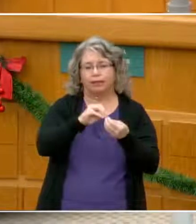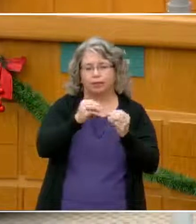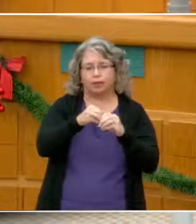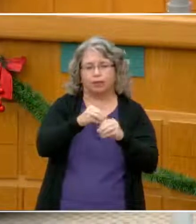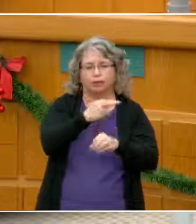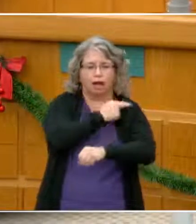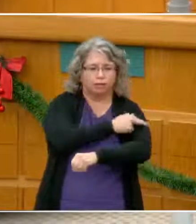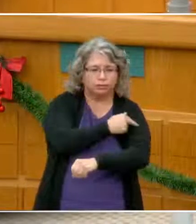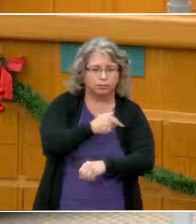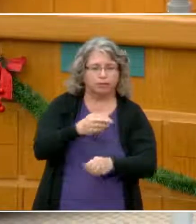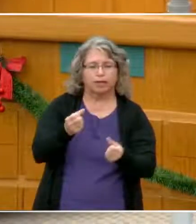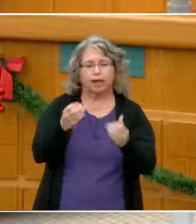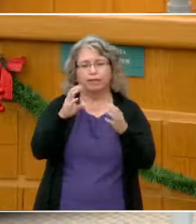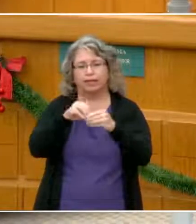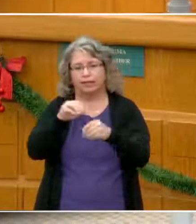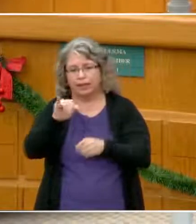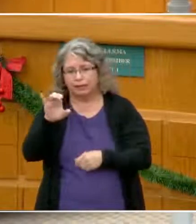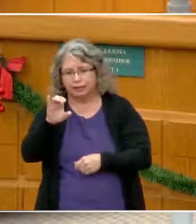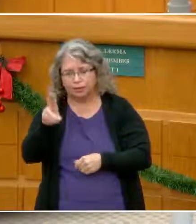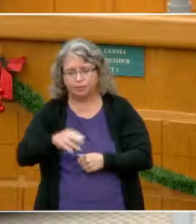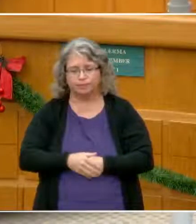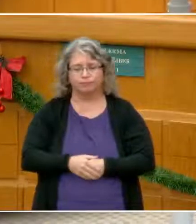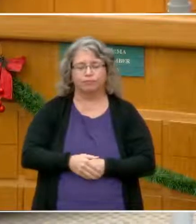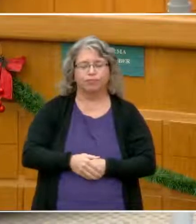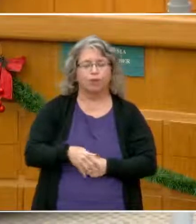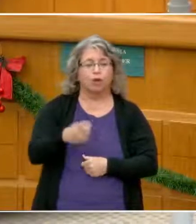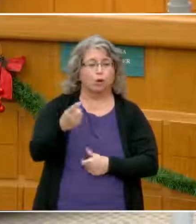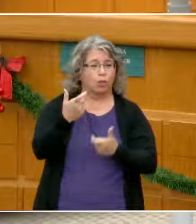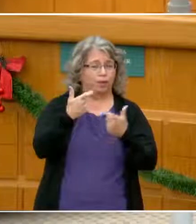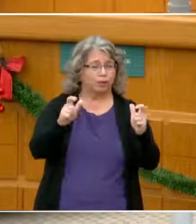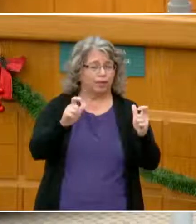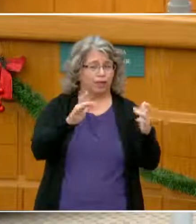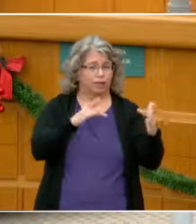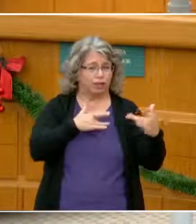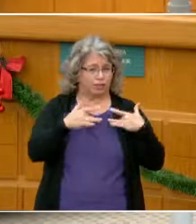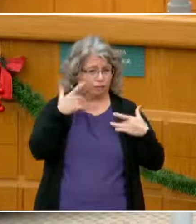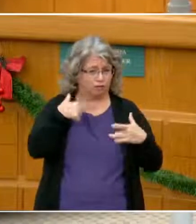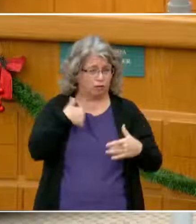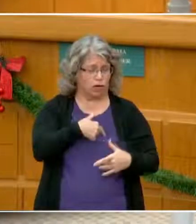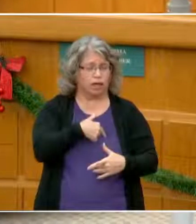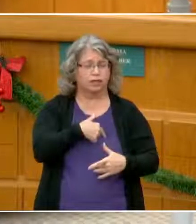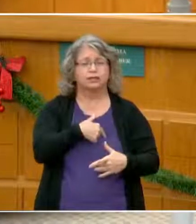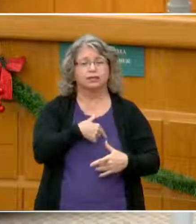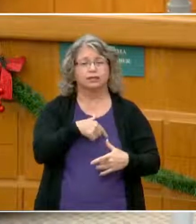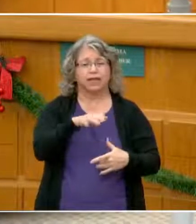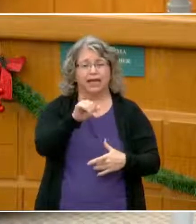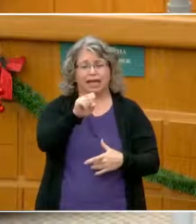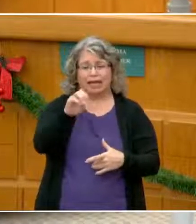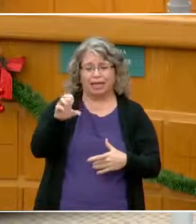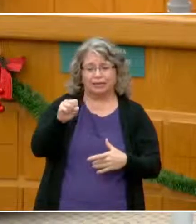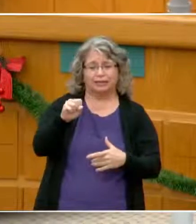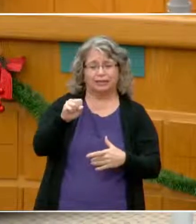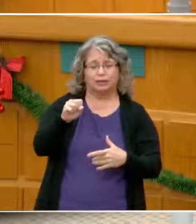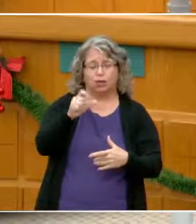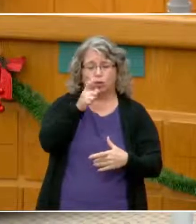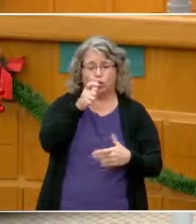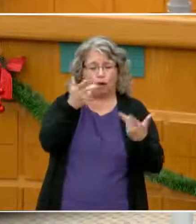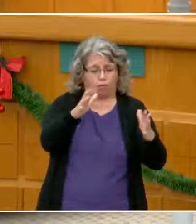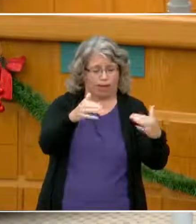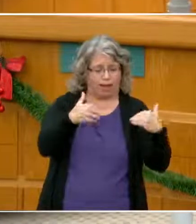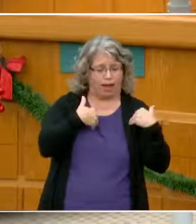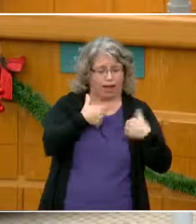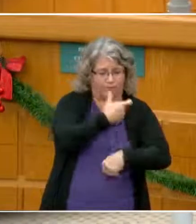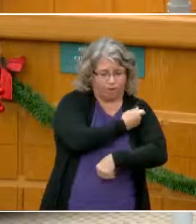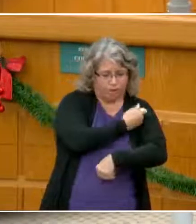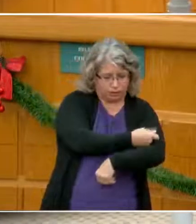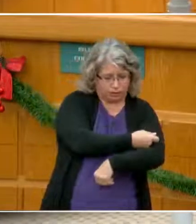Next slide. A big concern for us is vaccine breakthroughs, and once I get to talking about the Omicron and the updates on Omicron, you'll